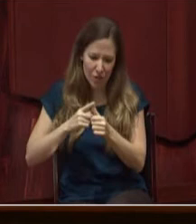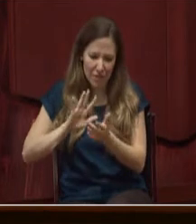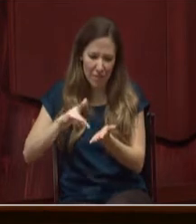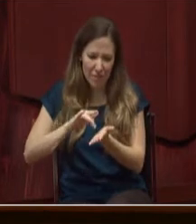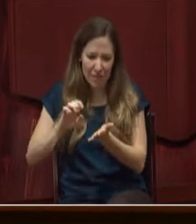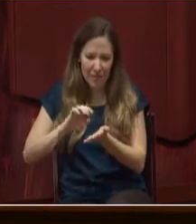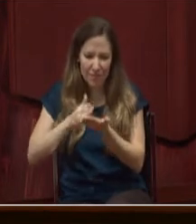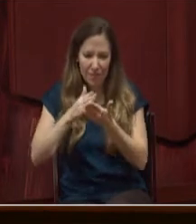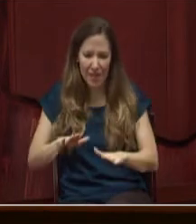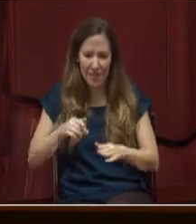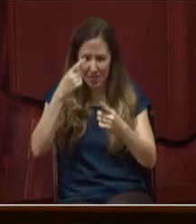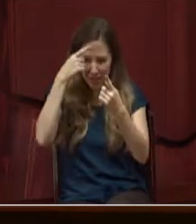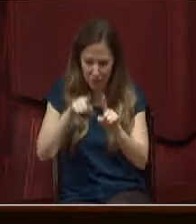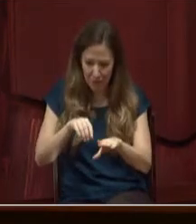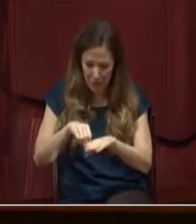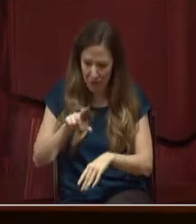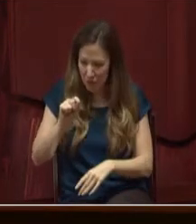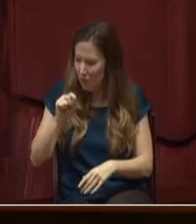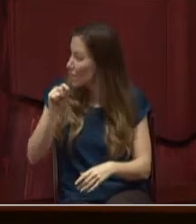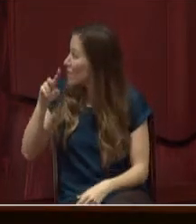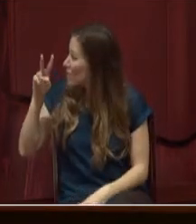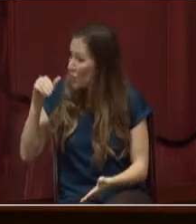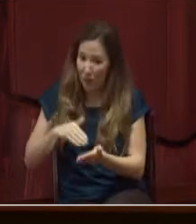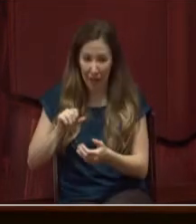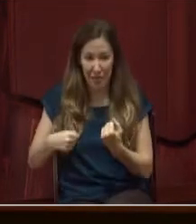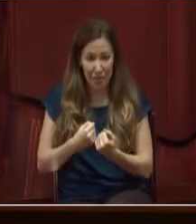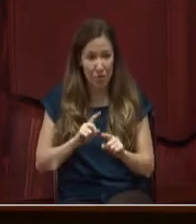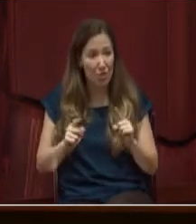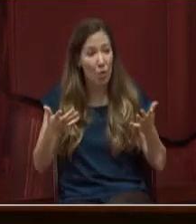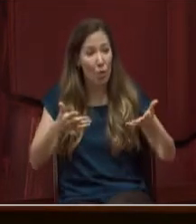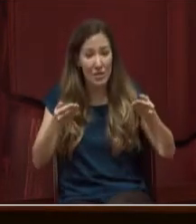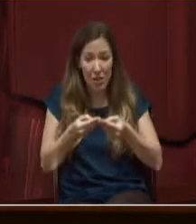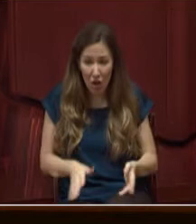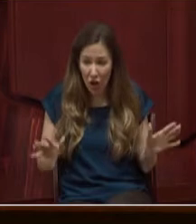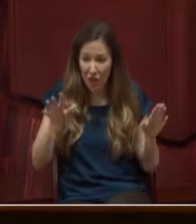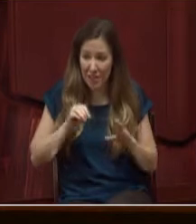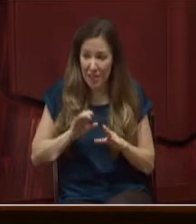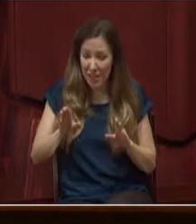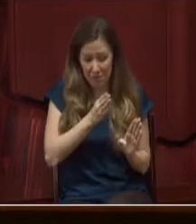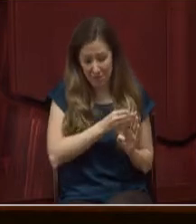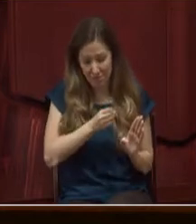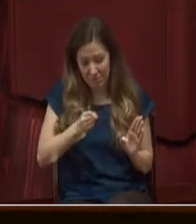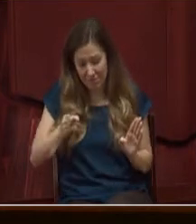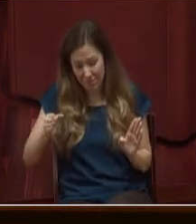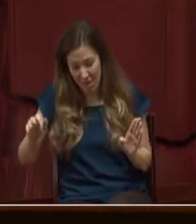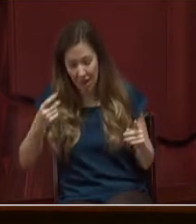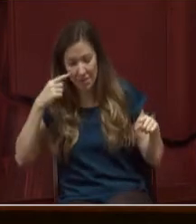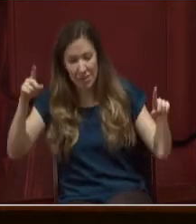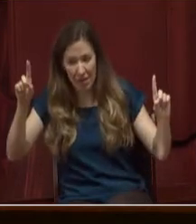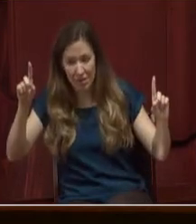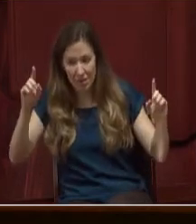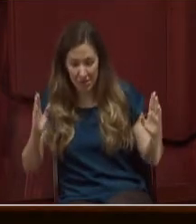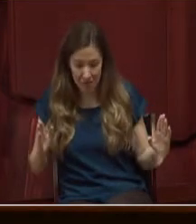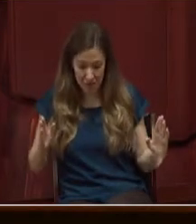years. But what gets lost in this amazing and dazzling series of successes is how President Nixon and his very able